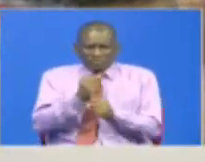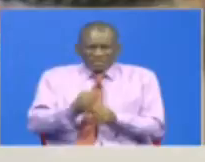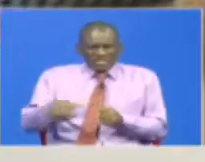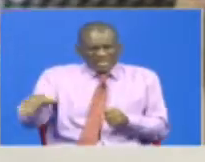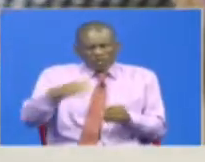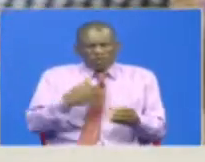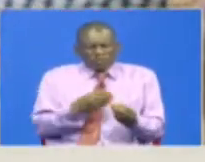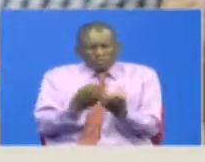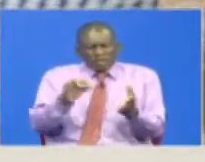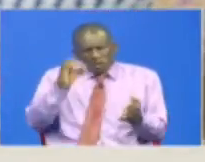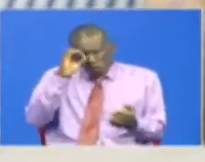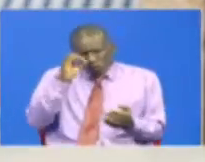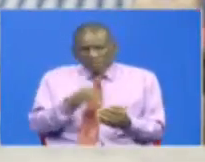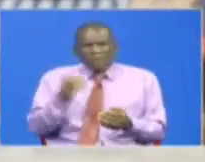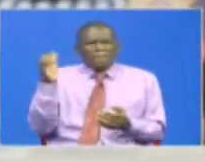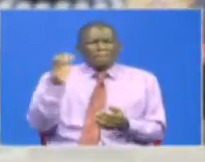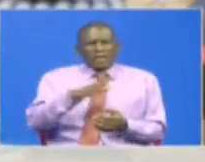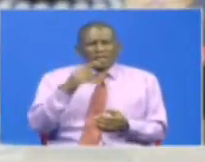Back home,